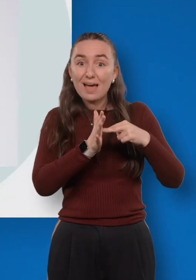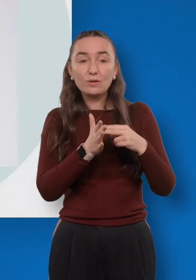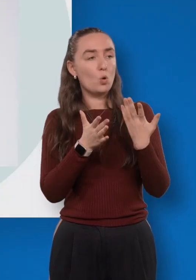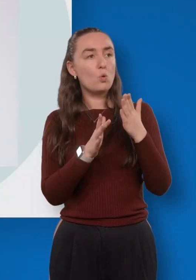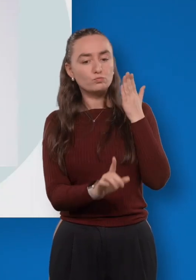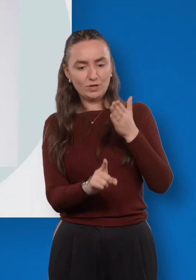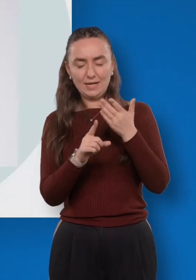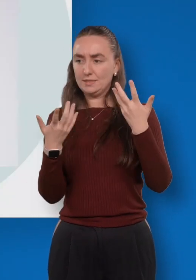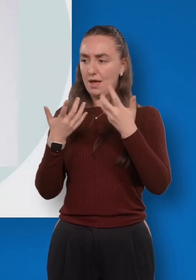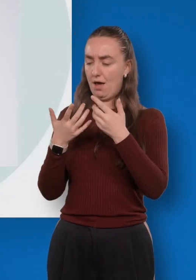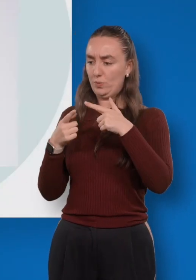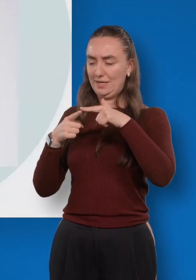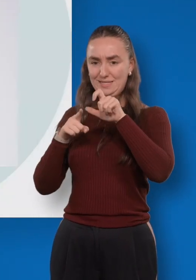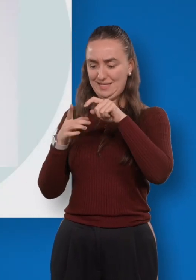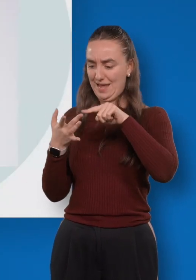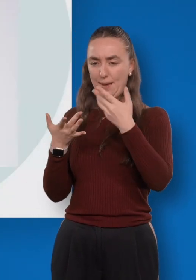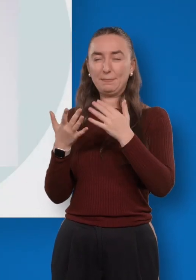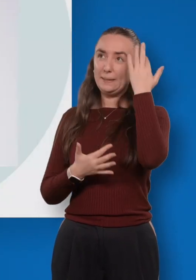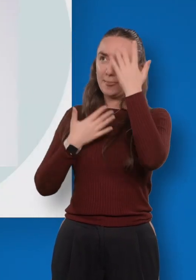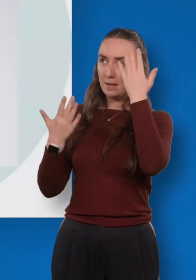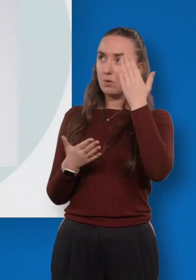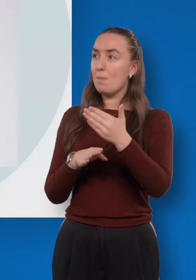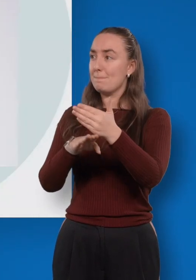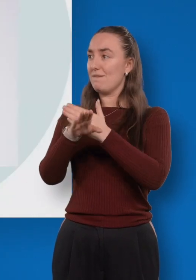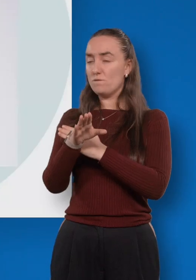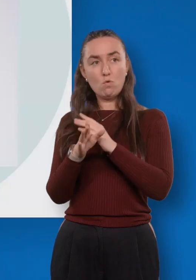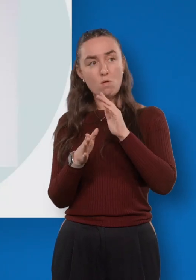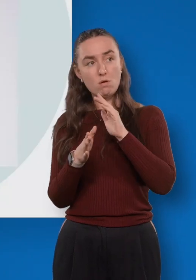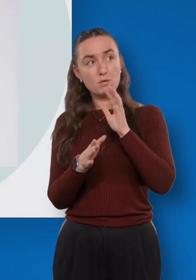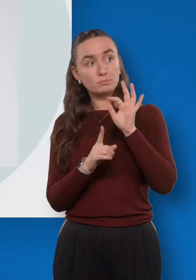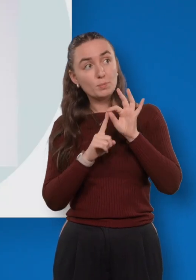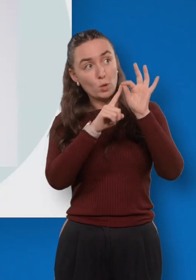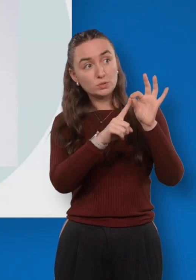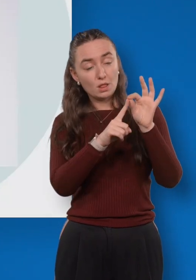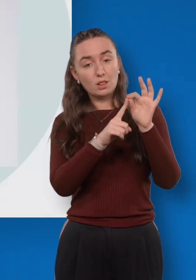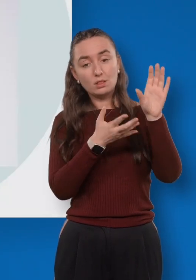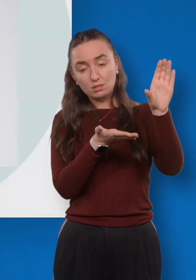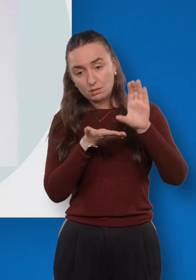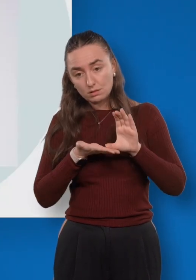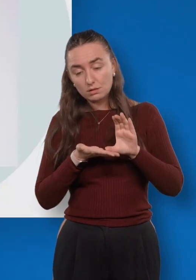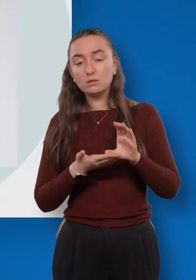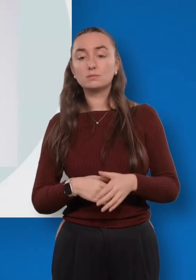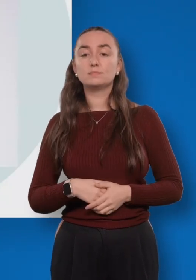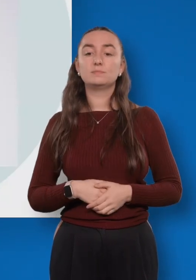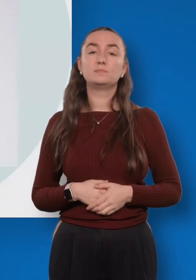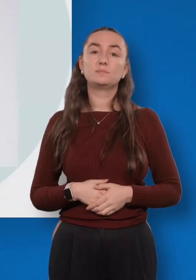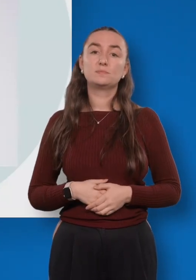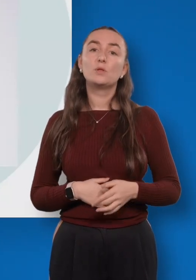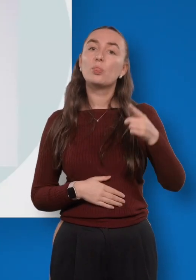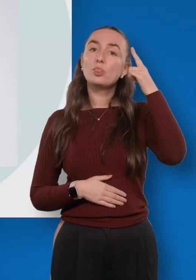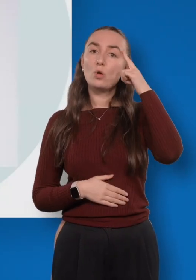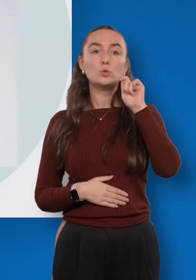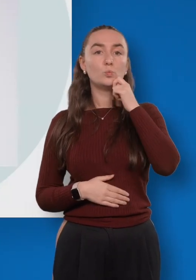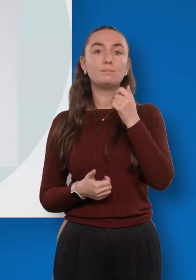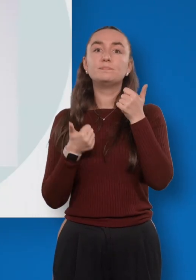EDI considerations have been factored in to projects. So we thought that this would be a good way